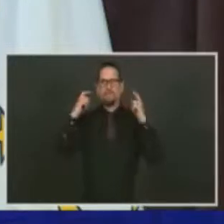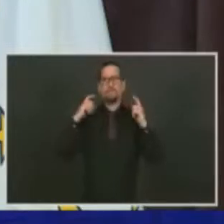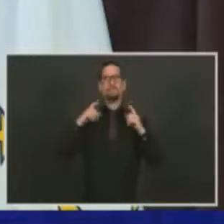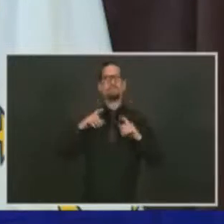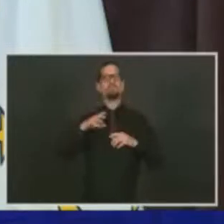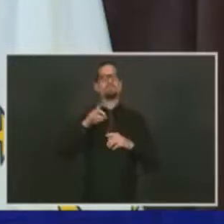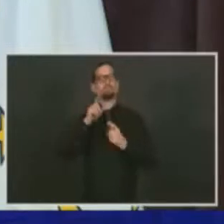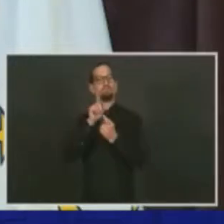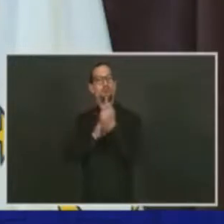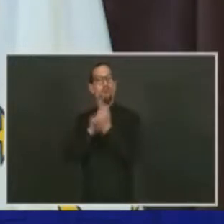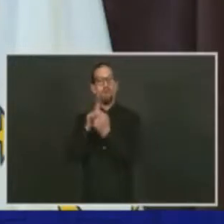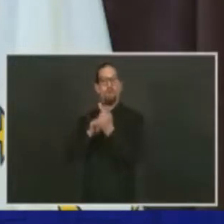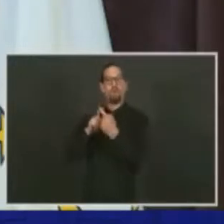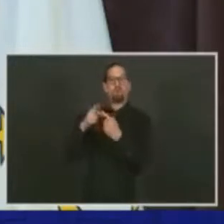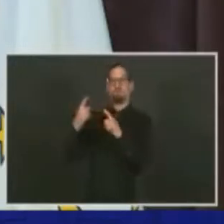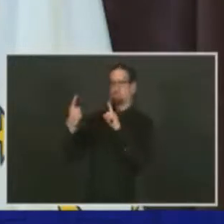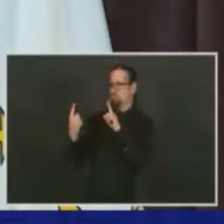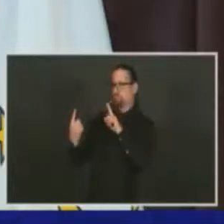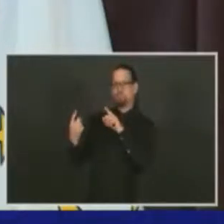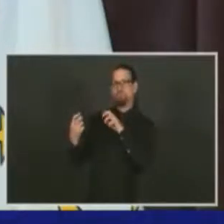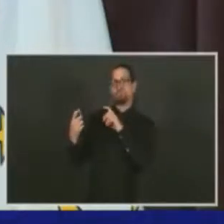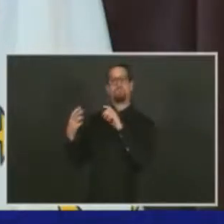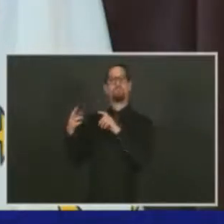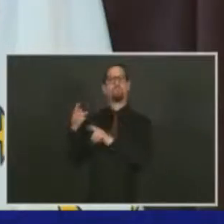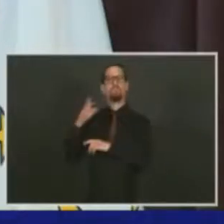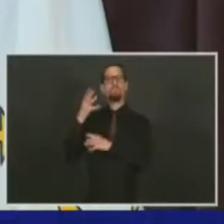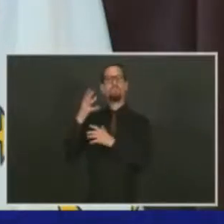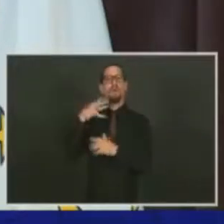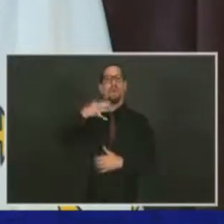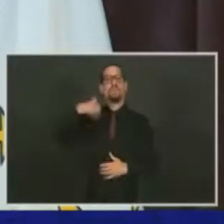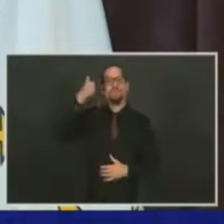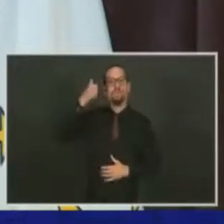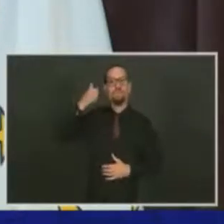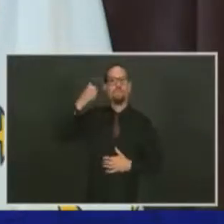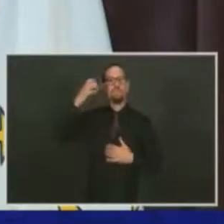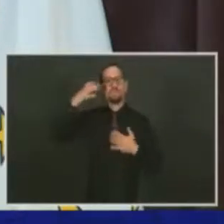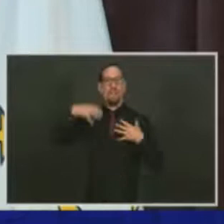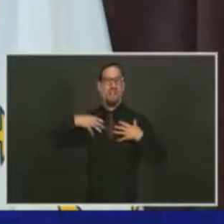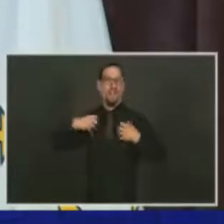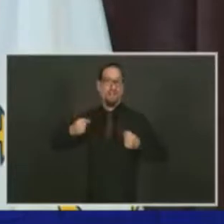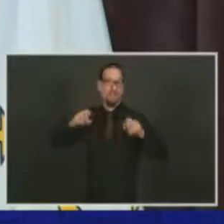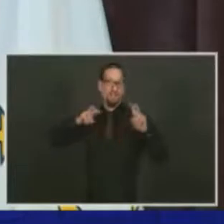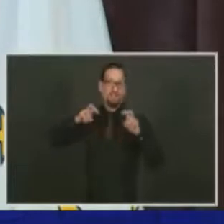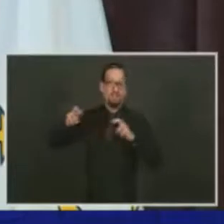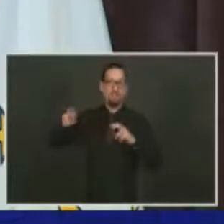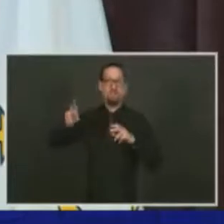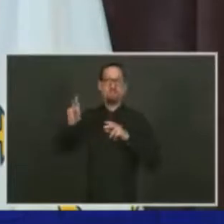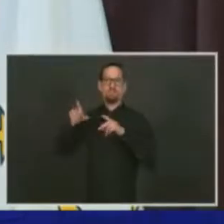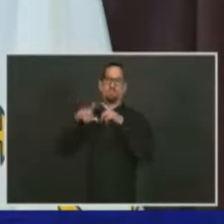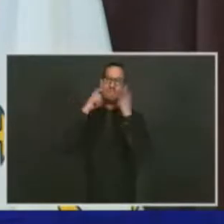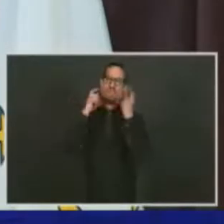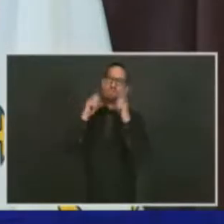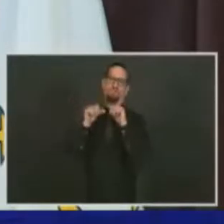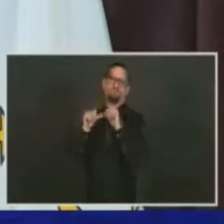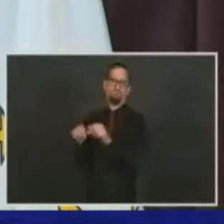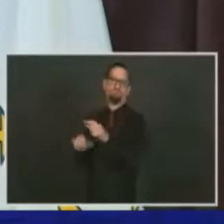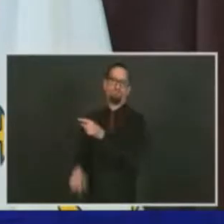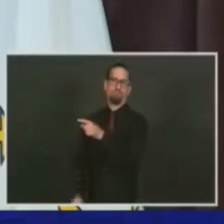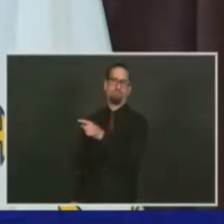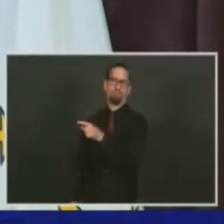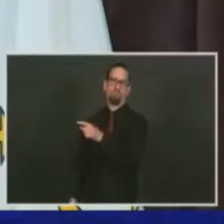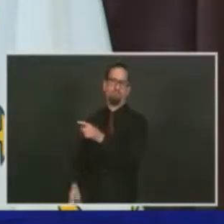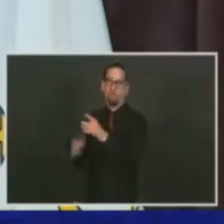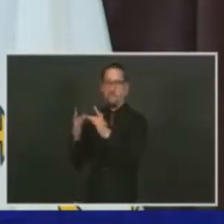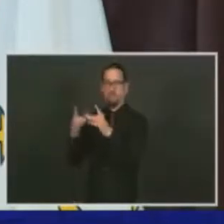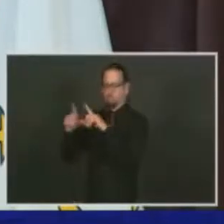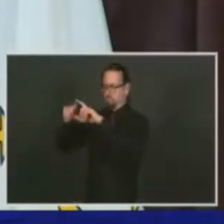someone that has risk of illness or is frail and elderly. Things like not